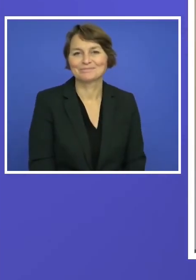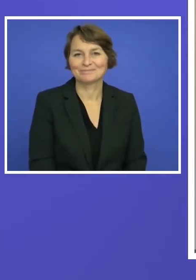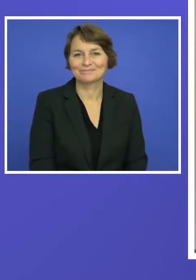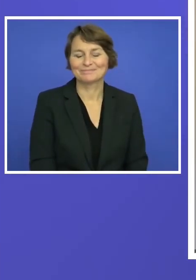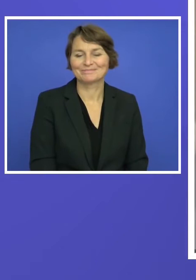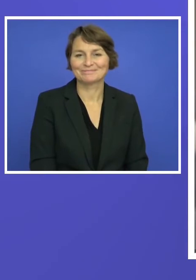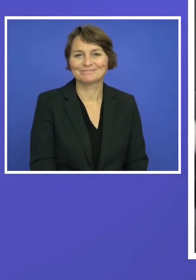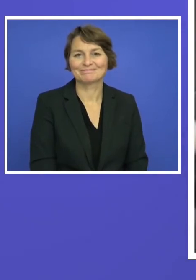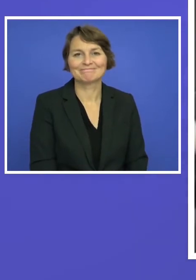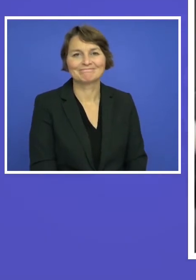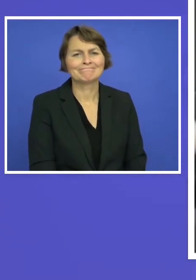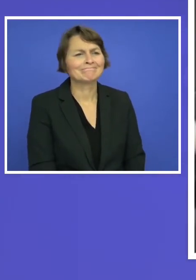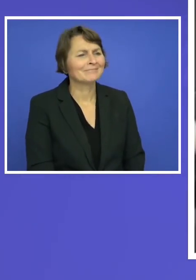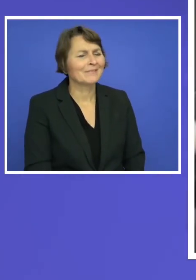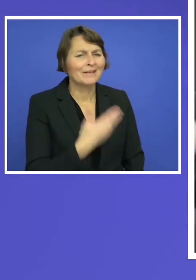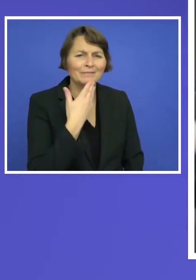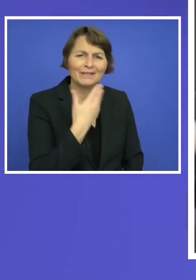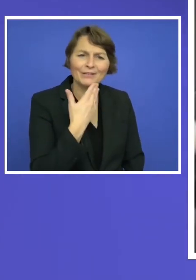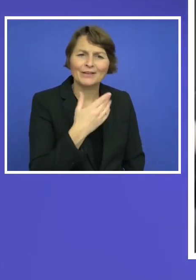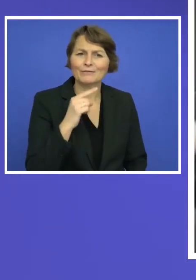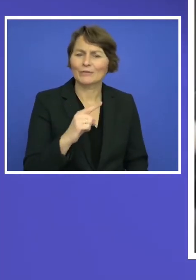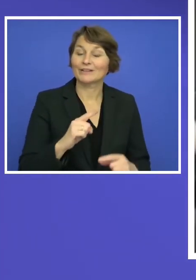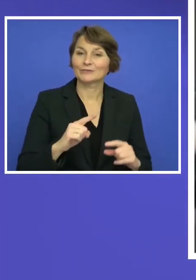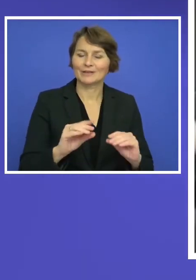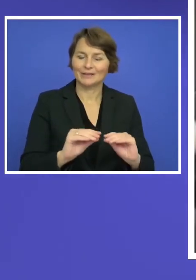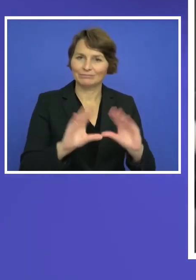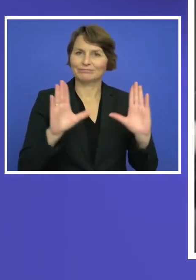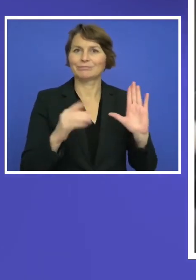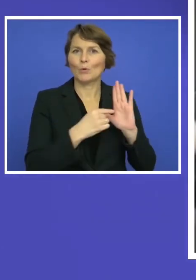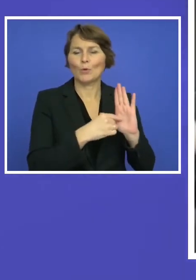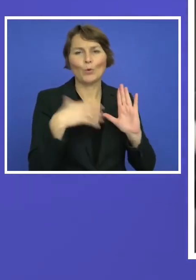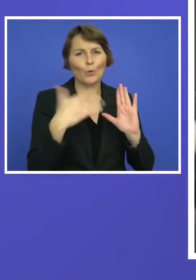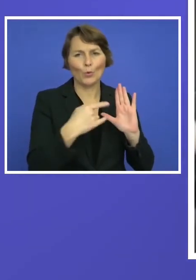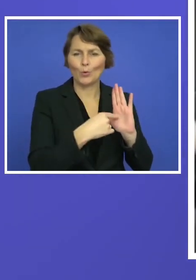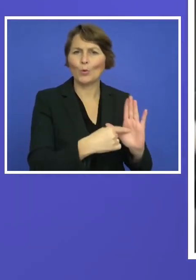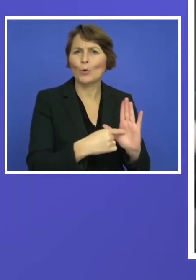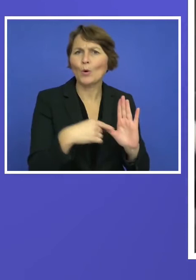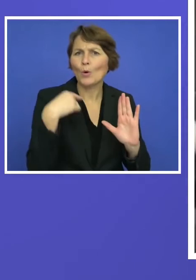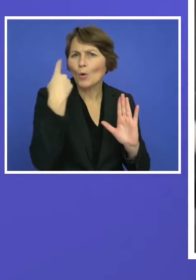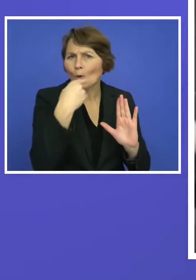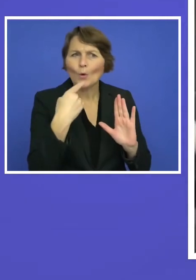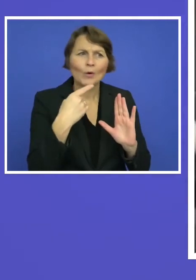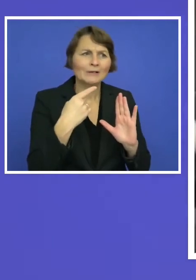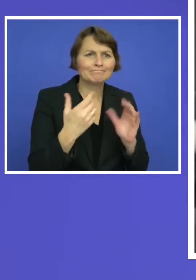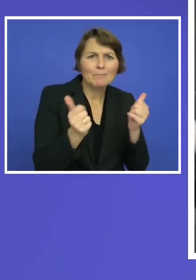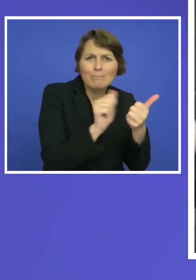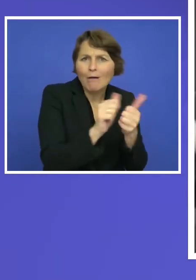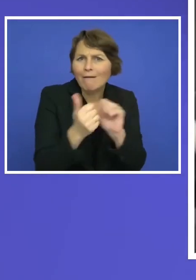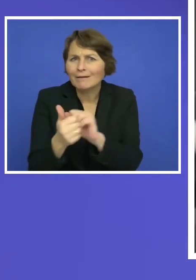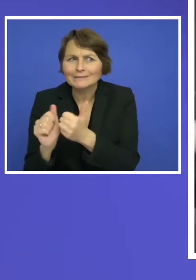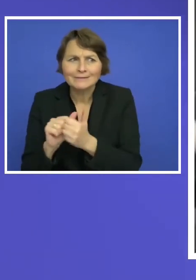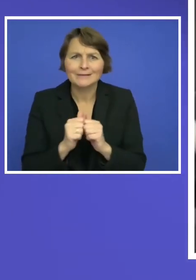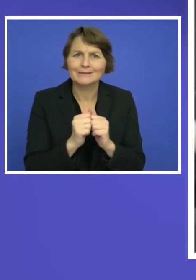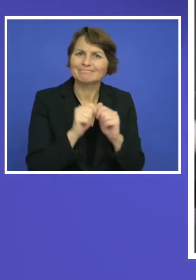highlighting the important and critical role of partnerships and how partnerships can be leveraged to achieve